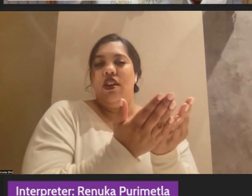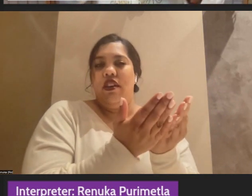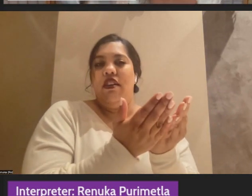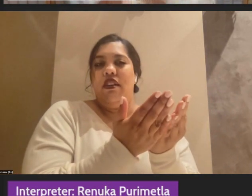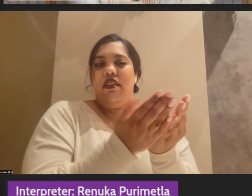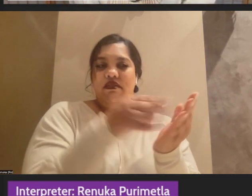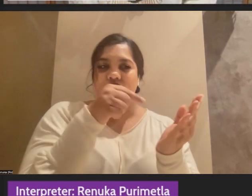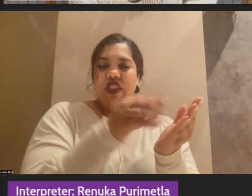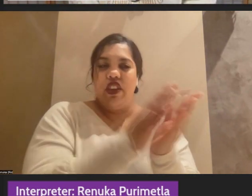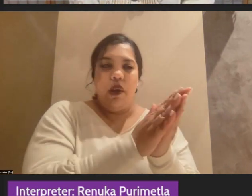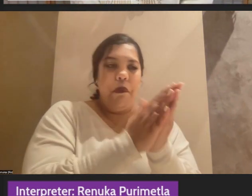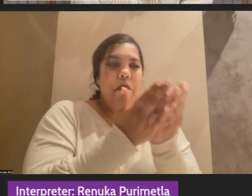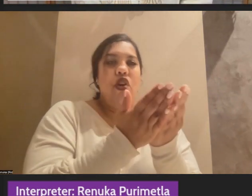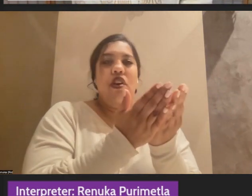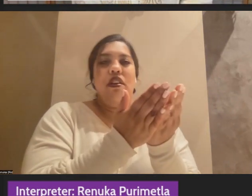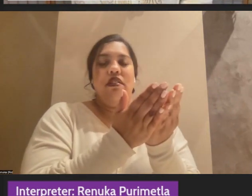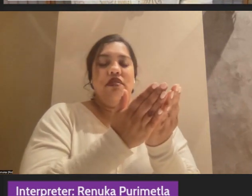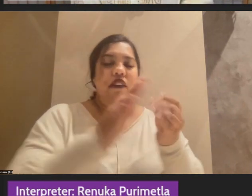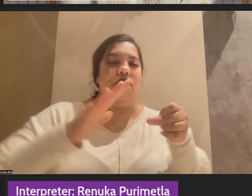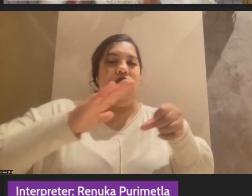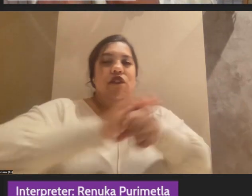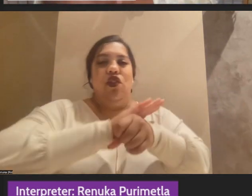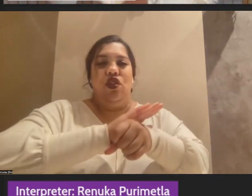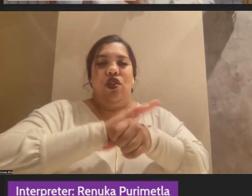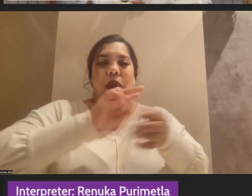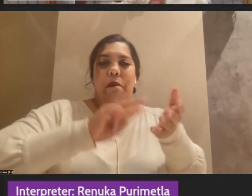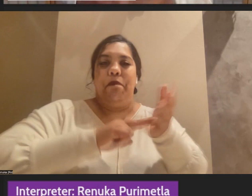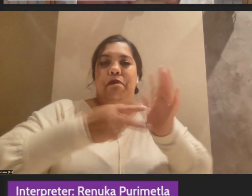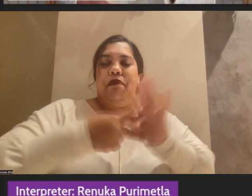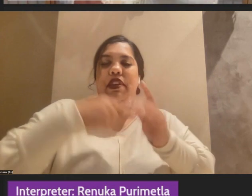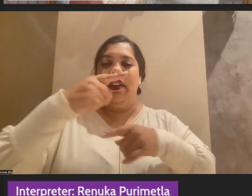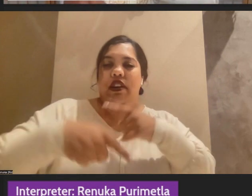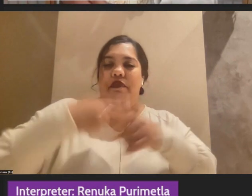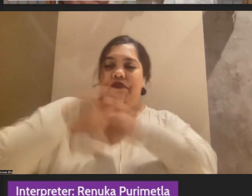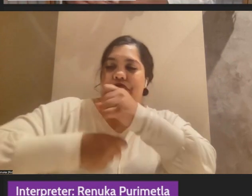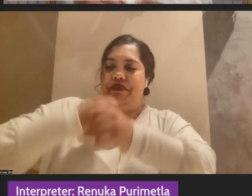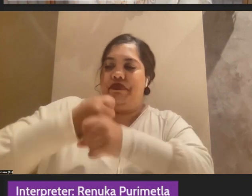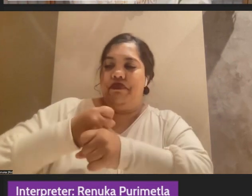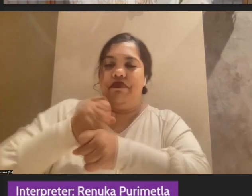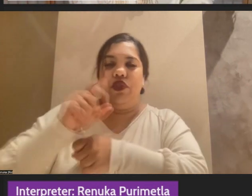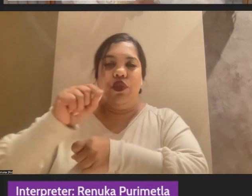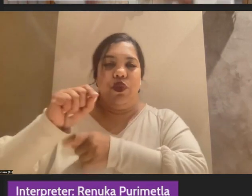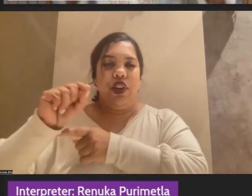2023 means and meant for us, what it brought to our experience,